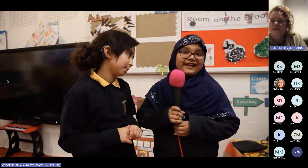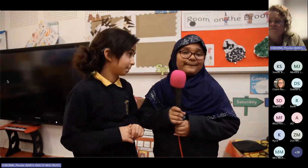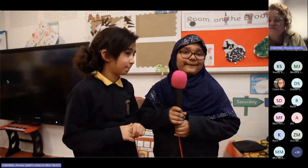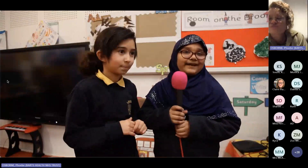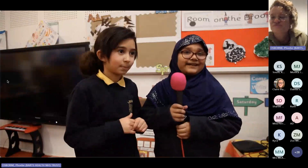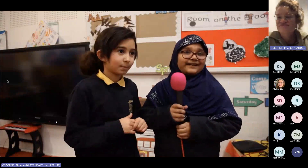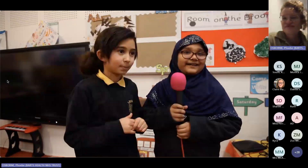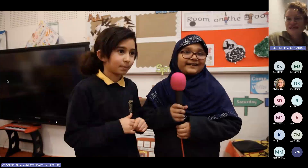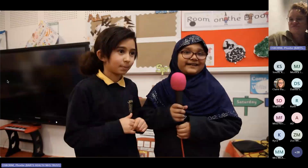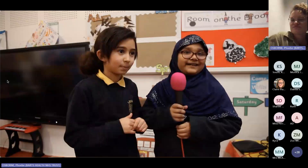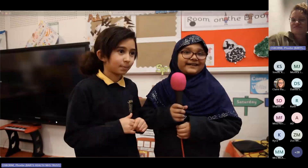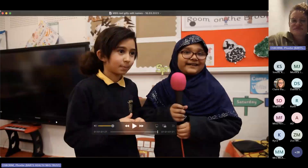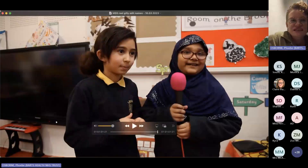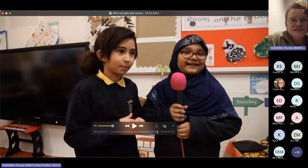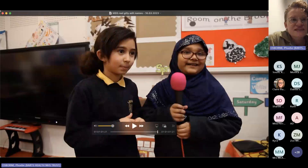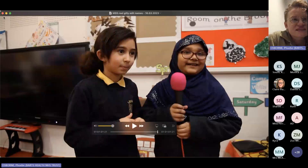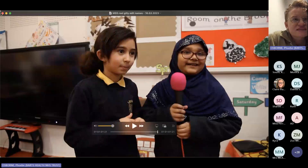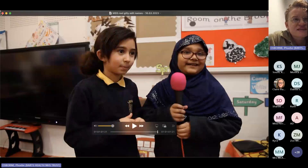language, we can do them.